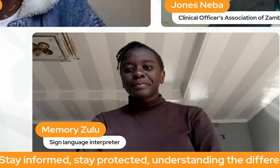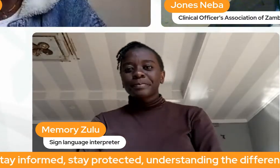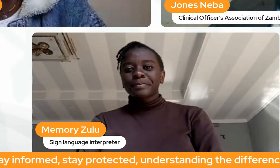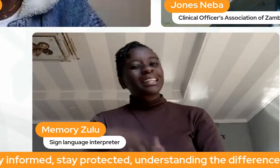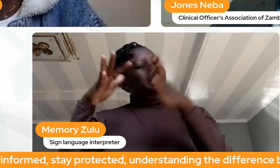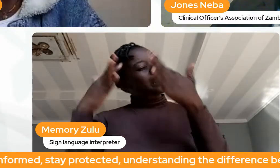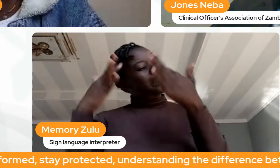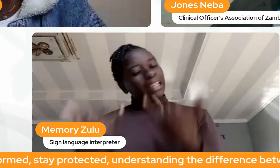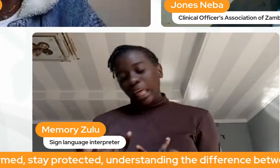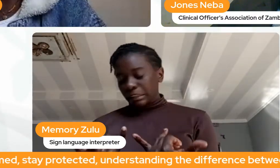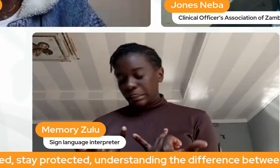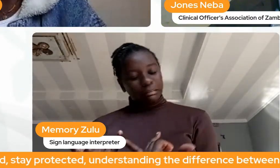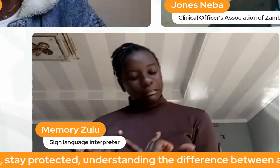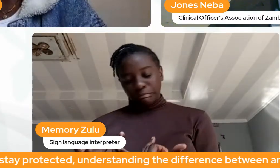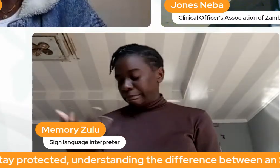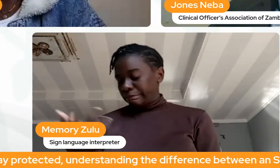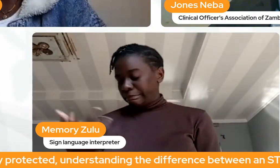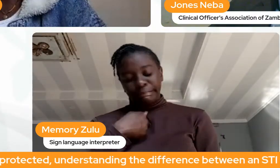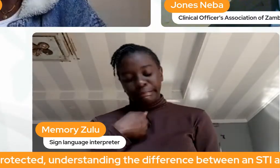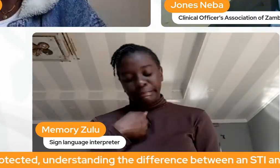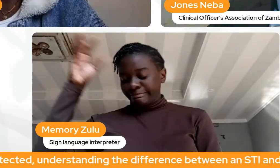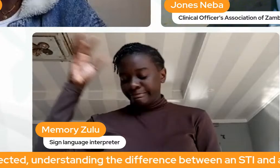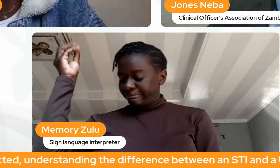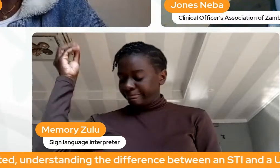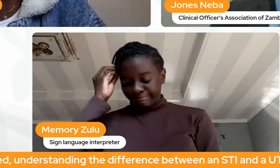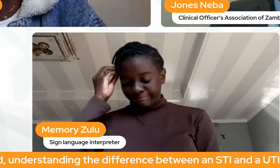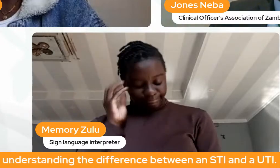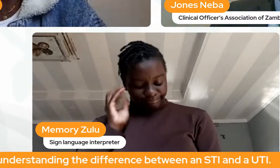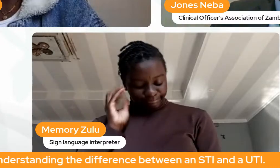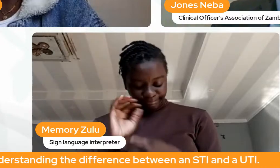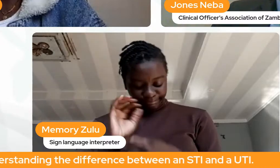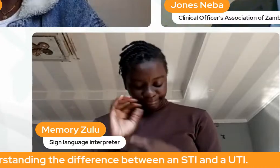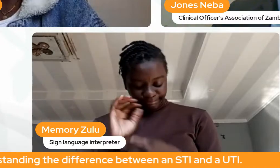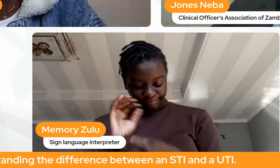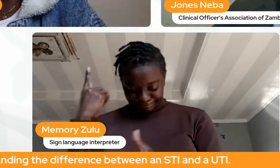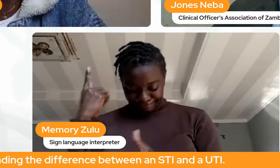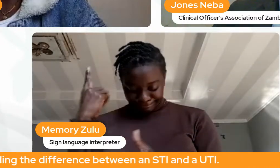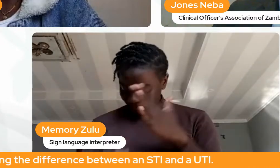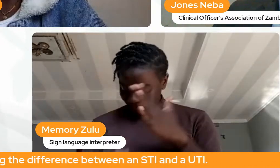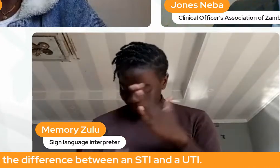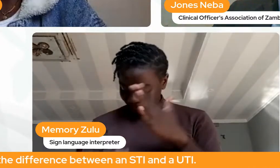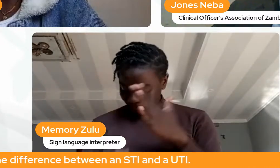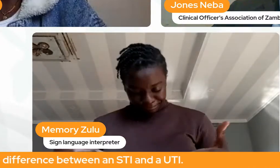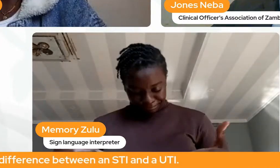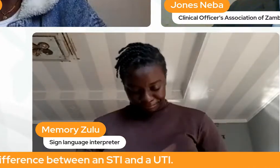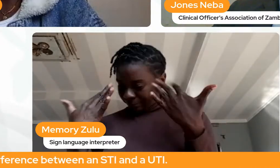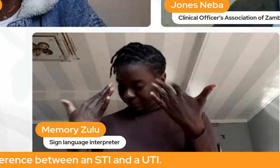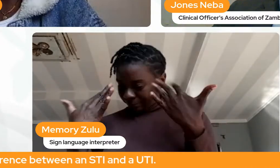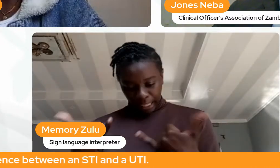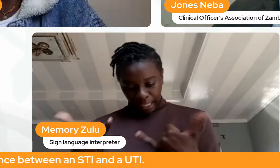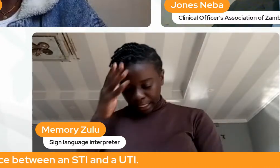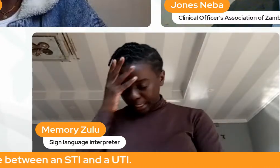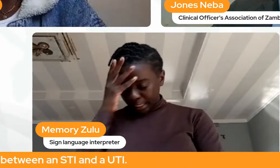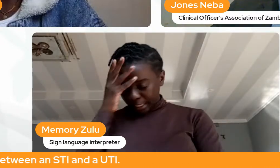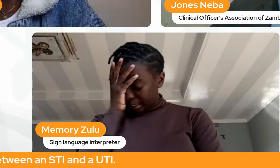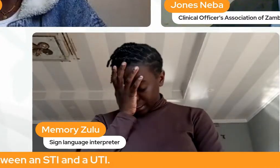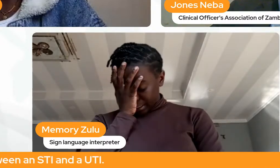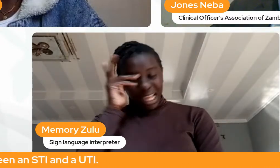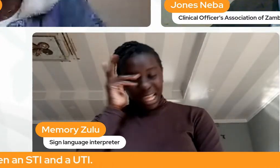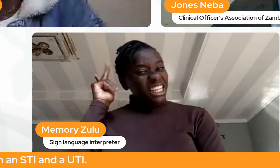or maybe it's just some sort of young people now have started to explore what we didn't know during our